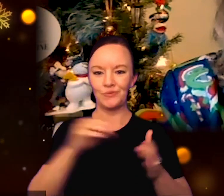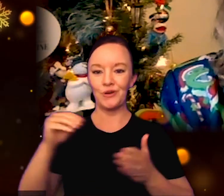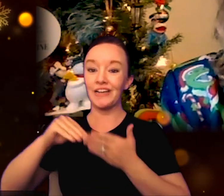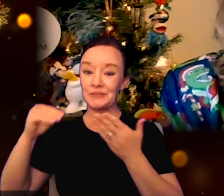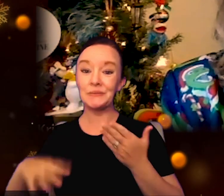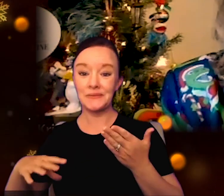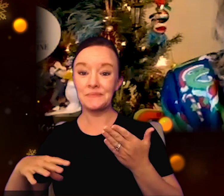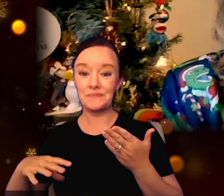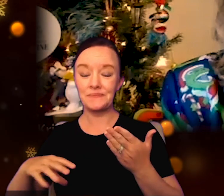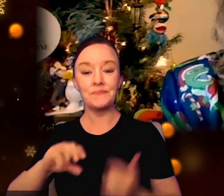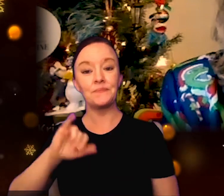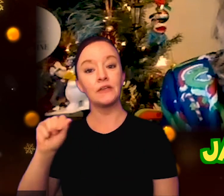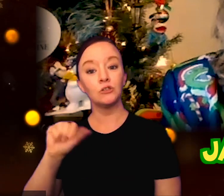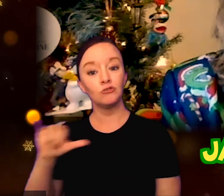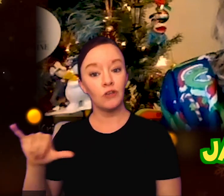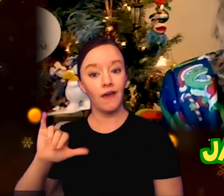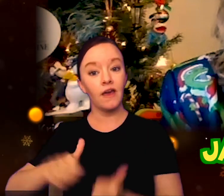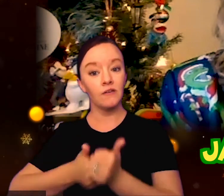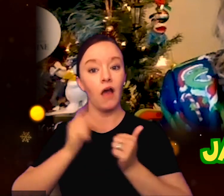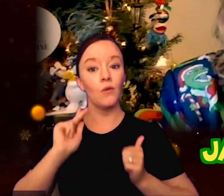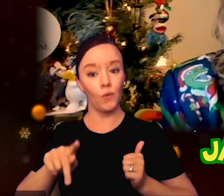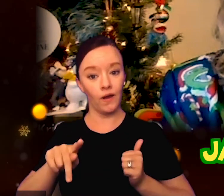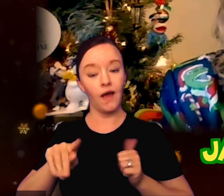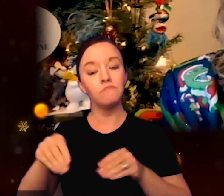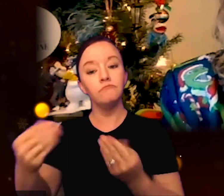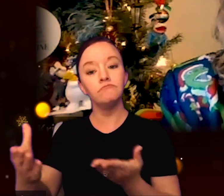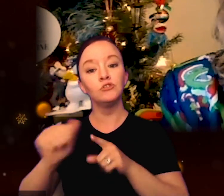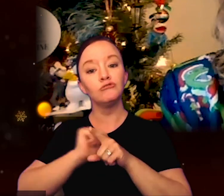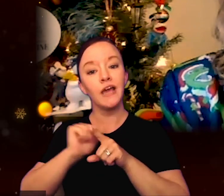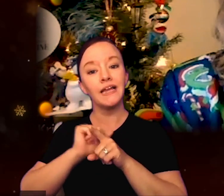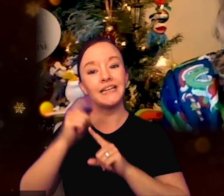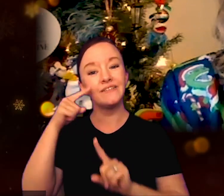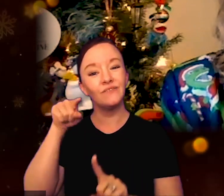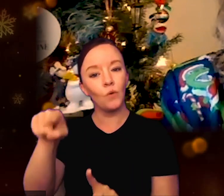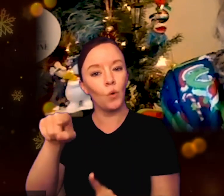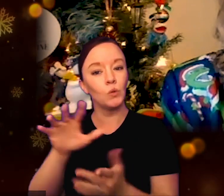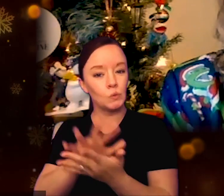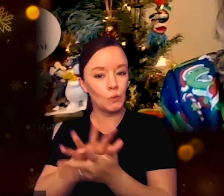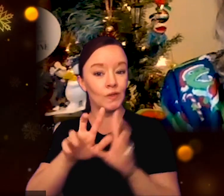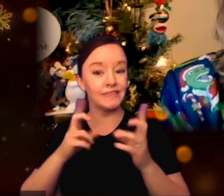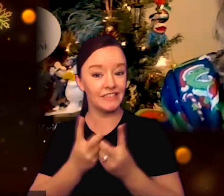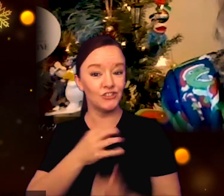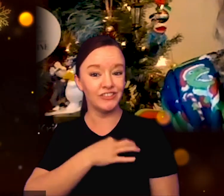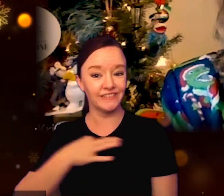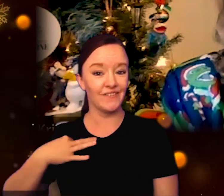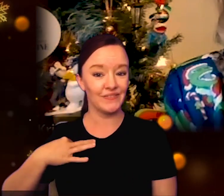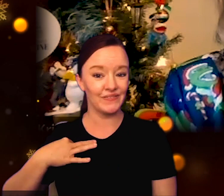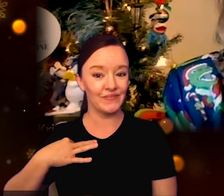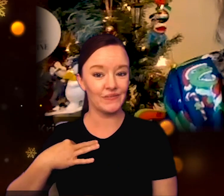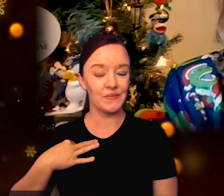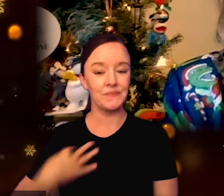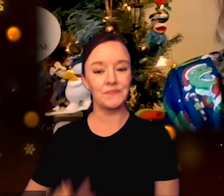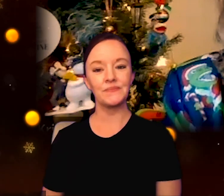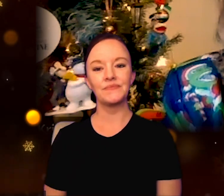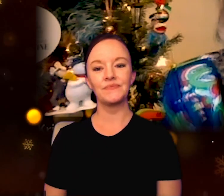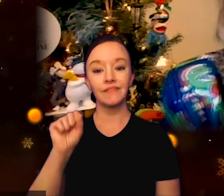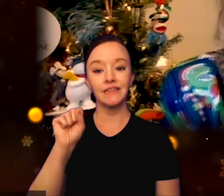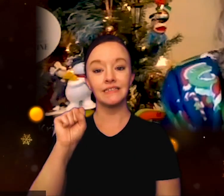interpreter and the student. Jay then followed up with training for that staff of that